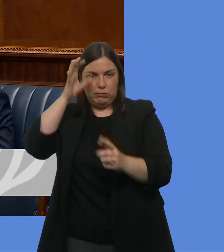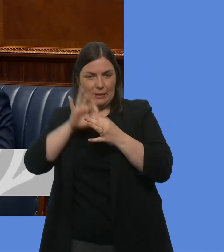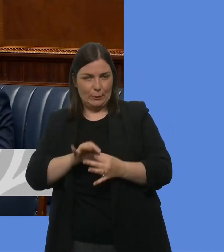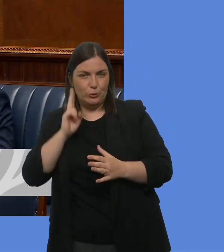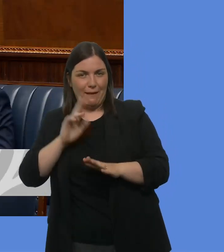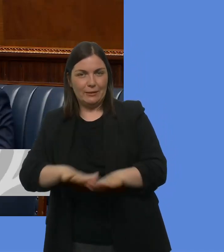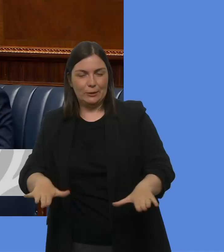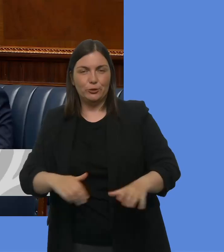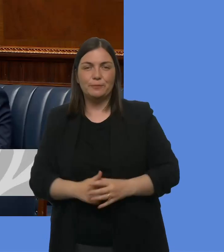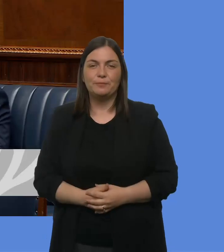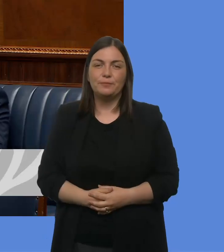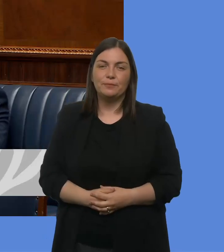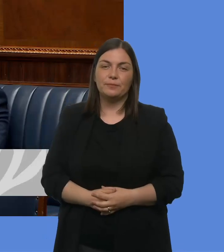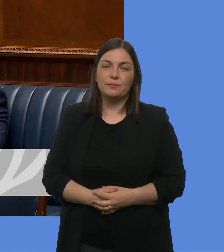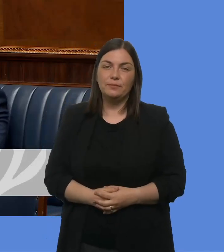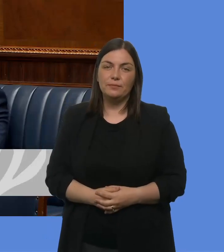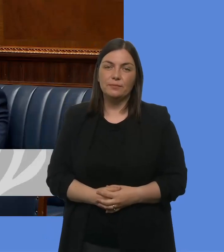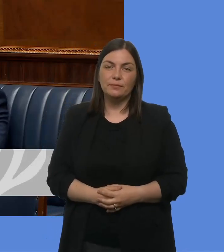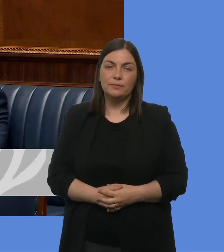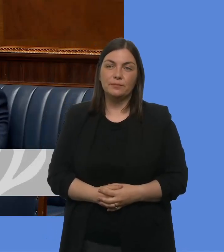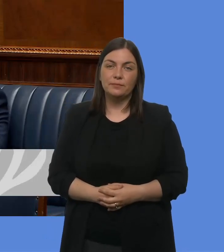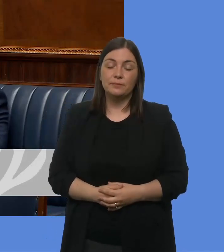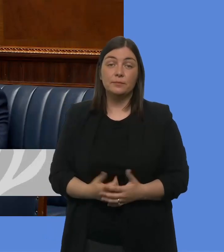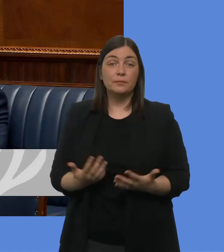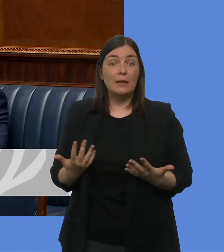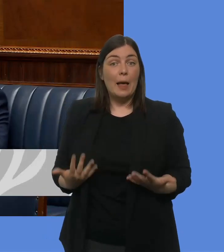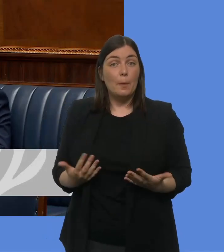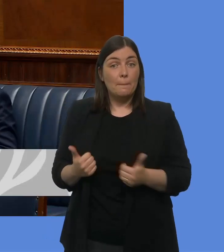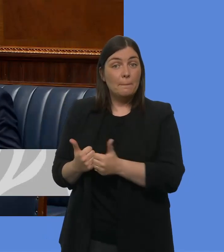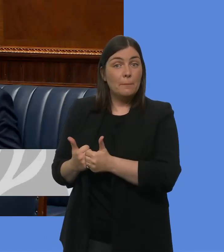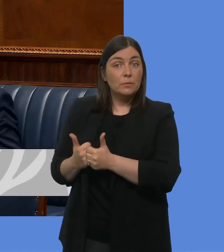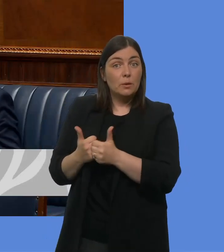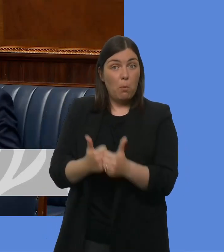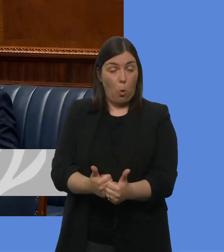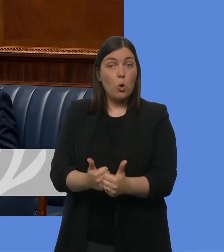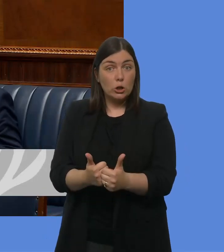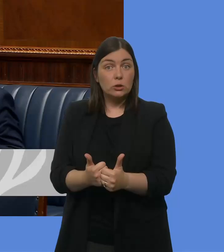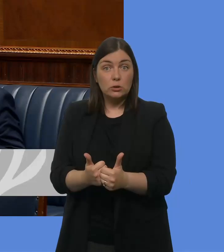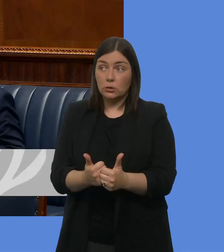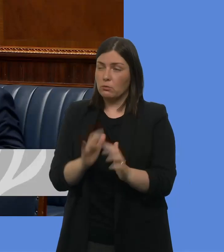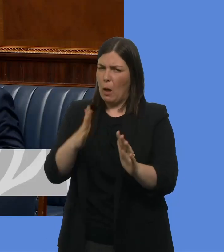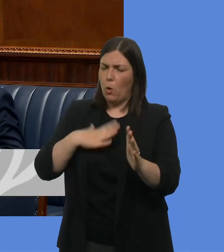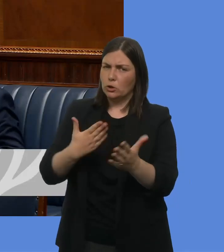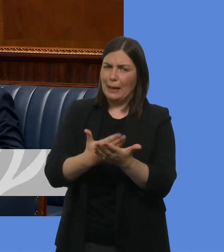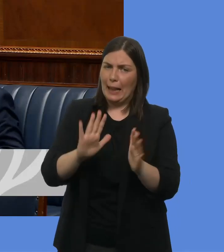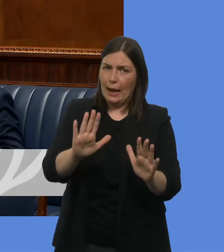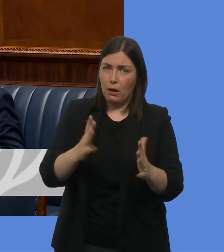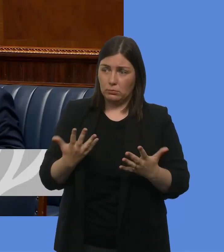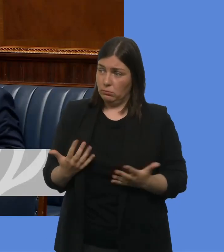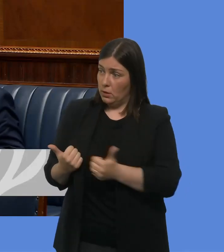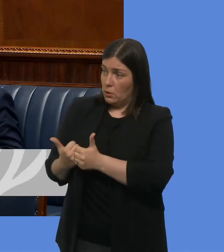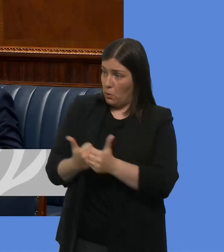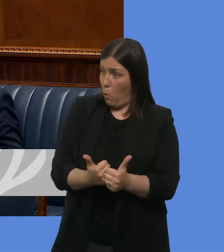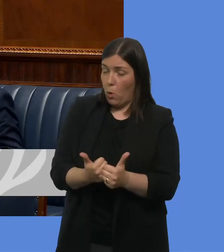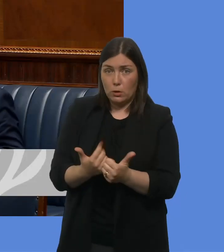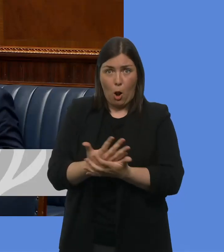class. So the current system of support, I want to be clear, does have the potential and in many cases does provide the right assistance for deaf